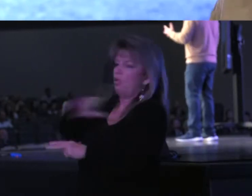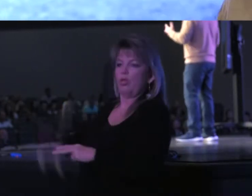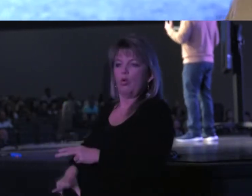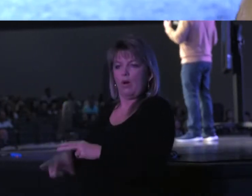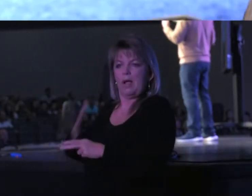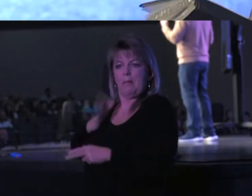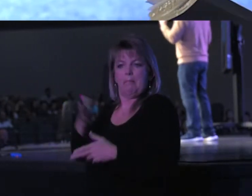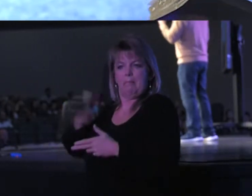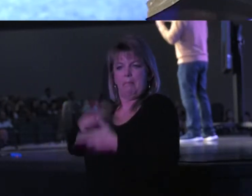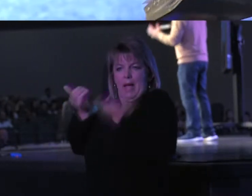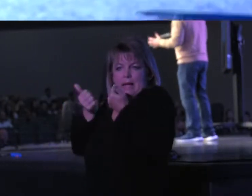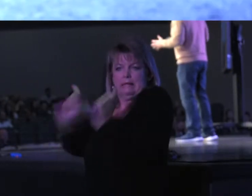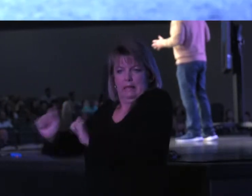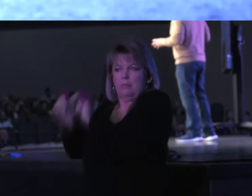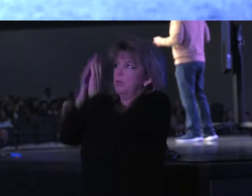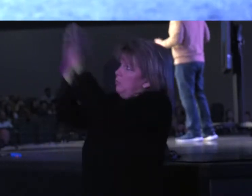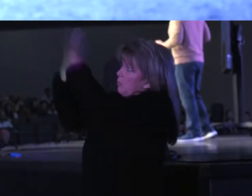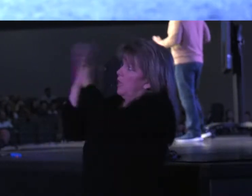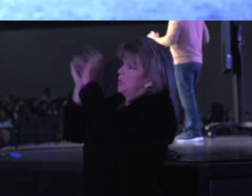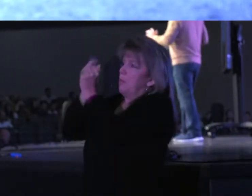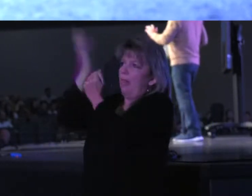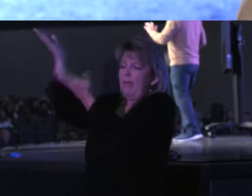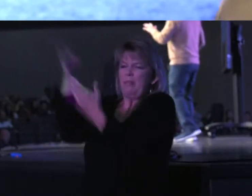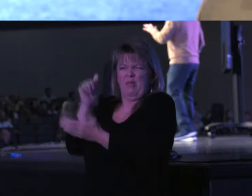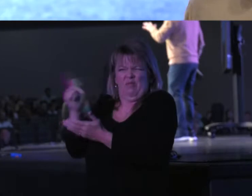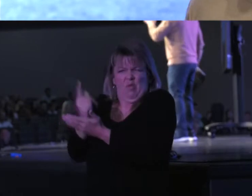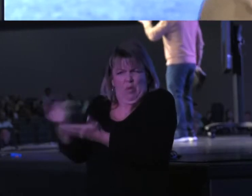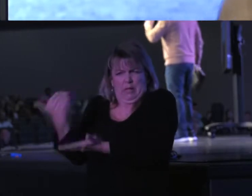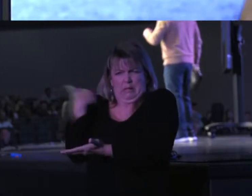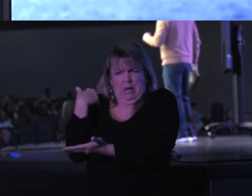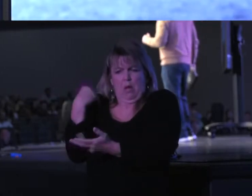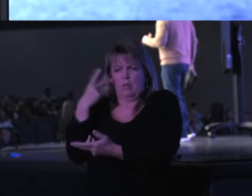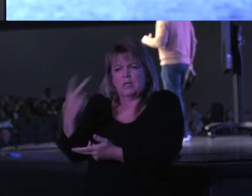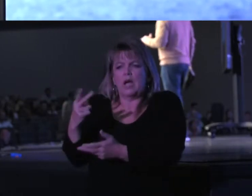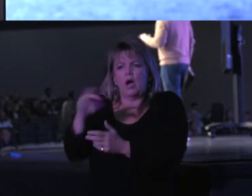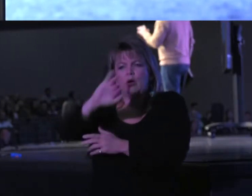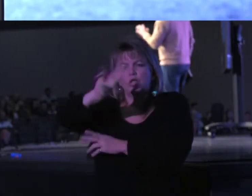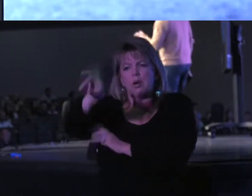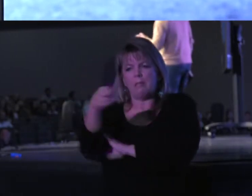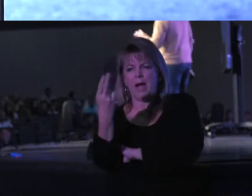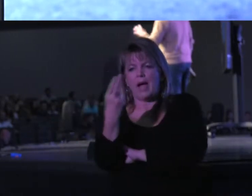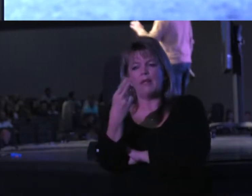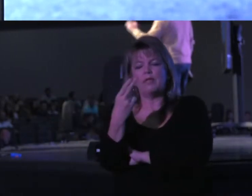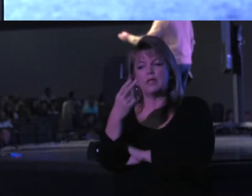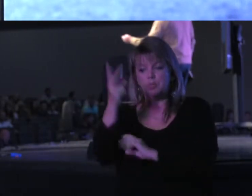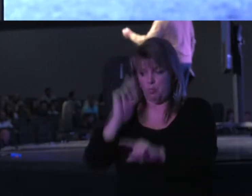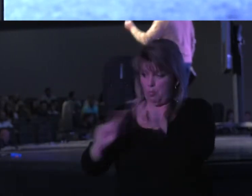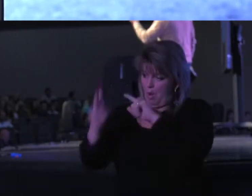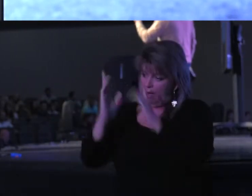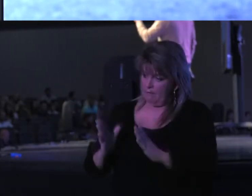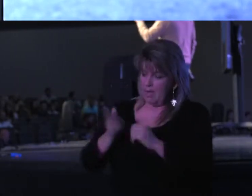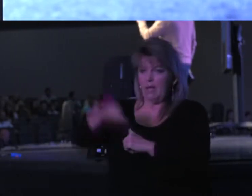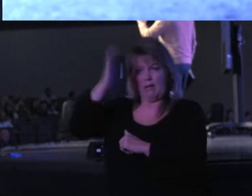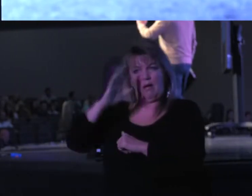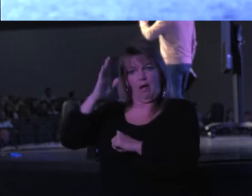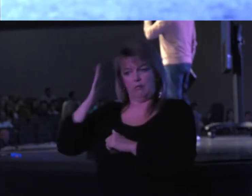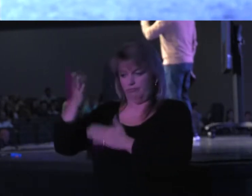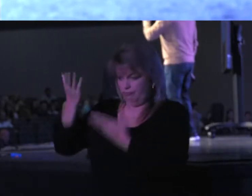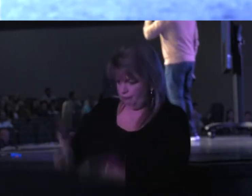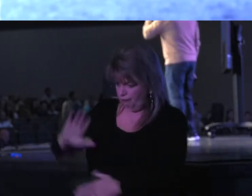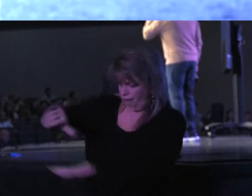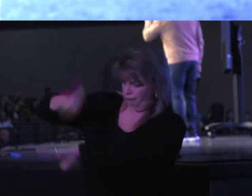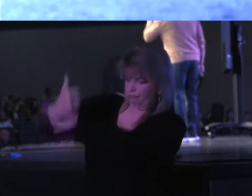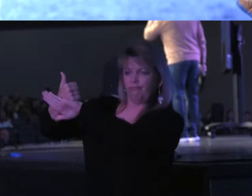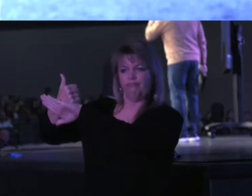a relationship with him. A few weeks ago, we saw in the book of Jeremiah, this prophet, God raised him up